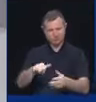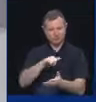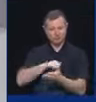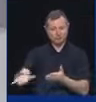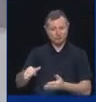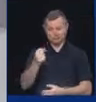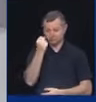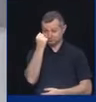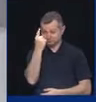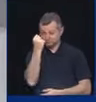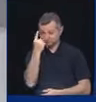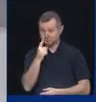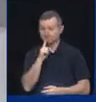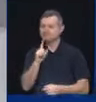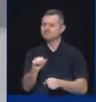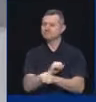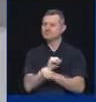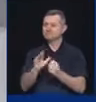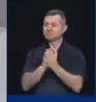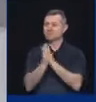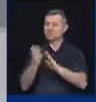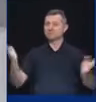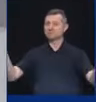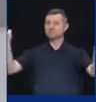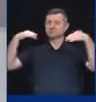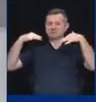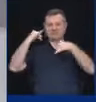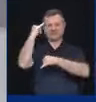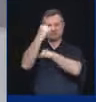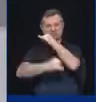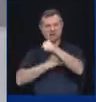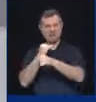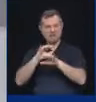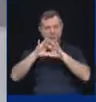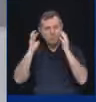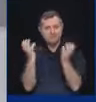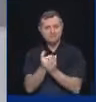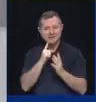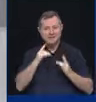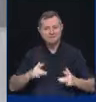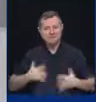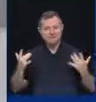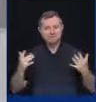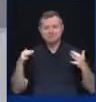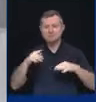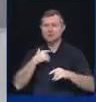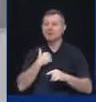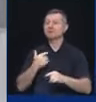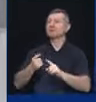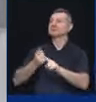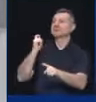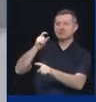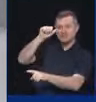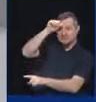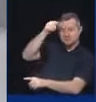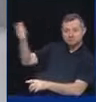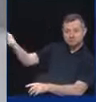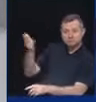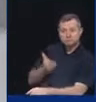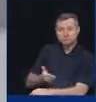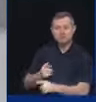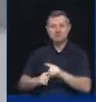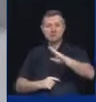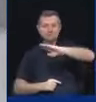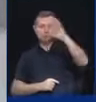international event. This year's feature creators from India, Brazil, Sudan,